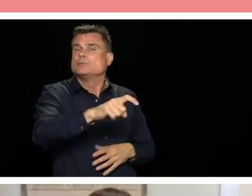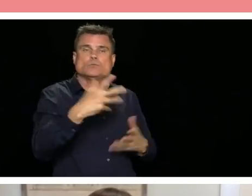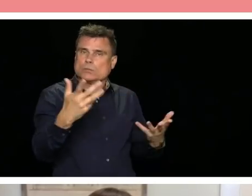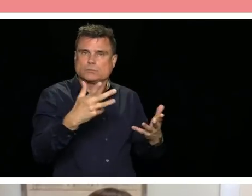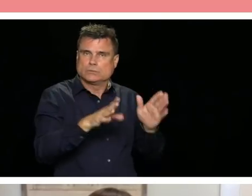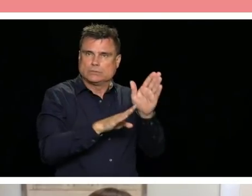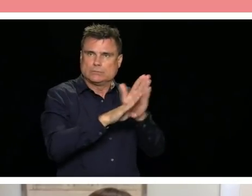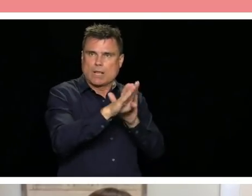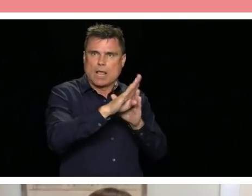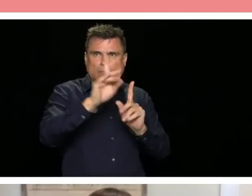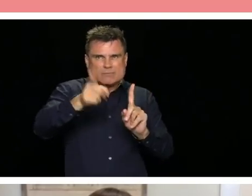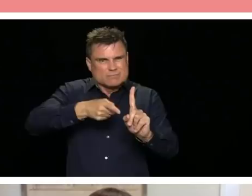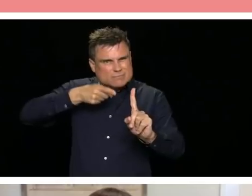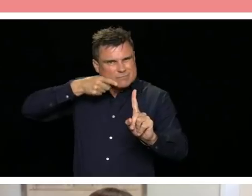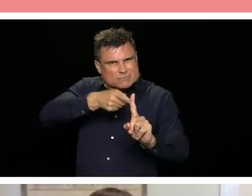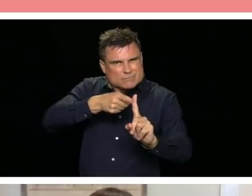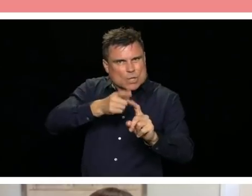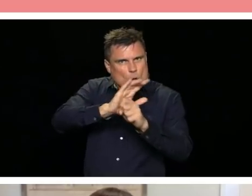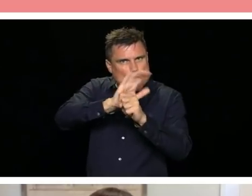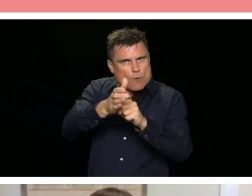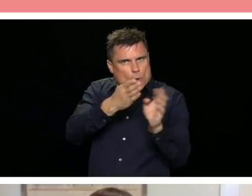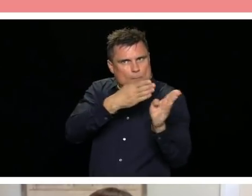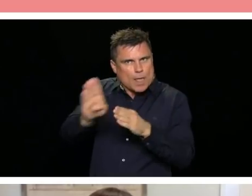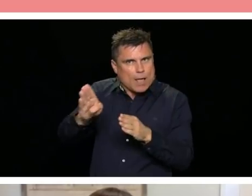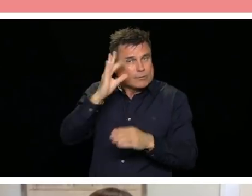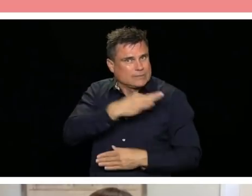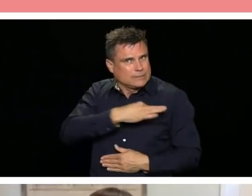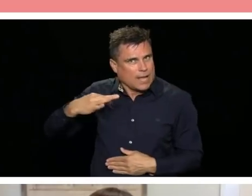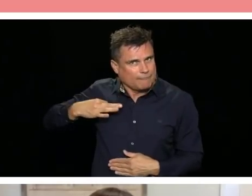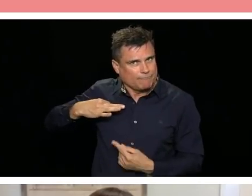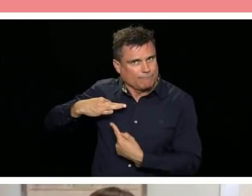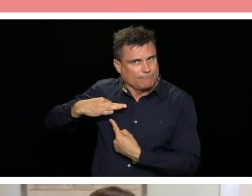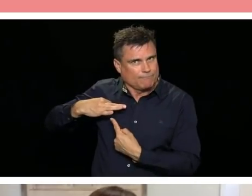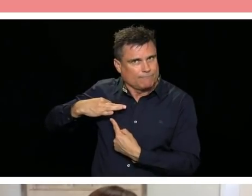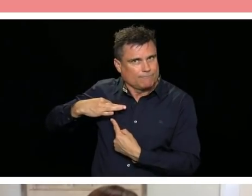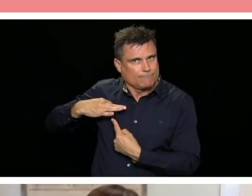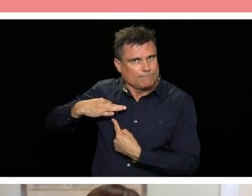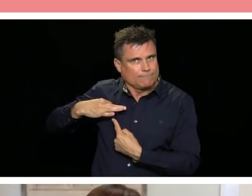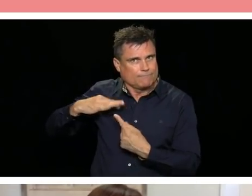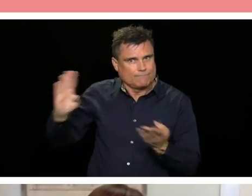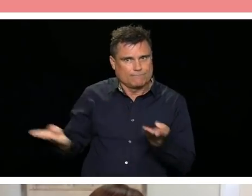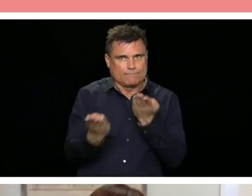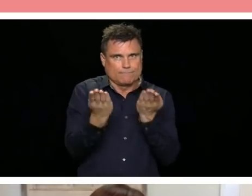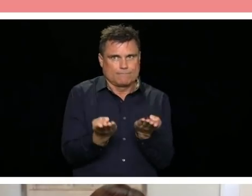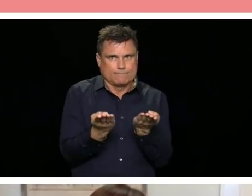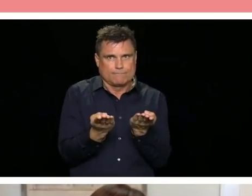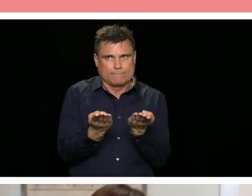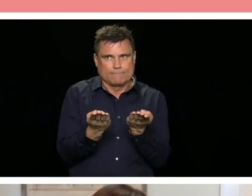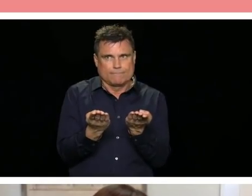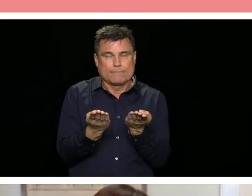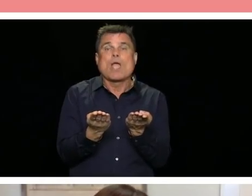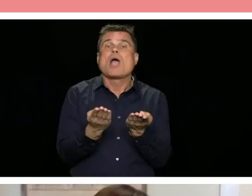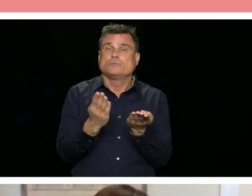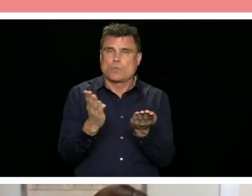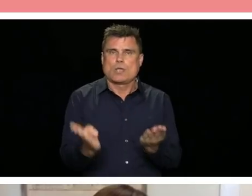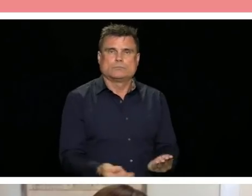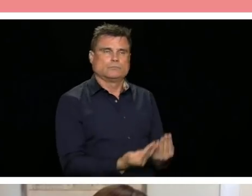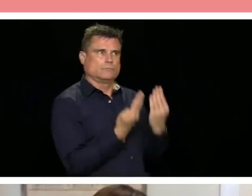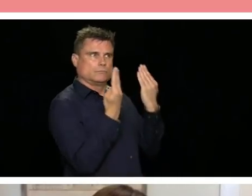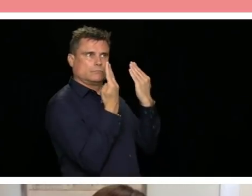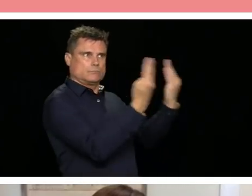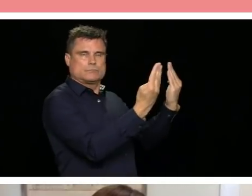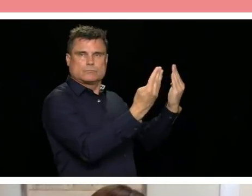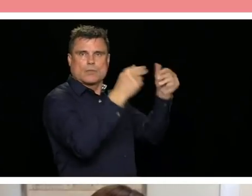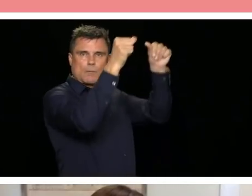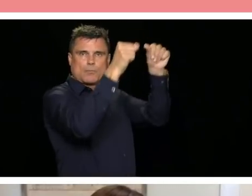for their employees, and for that plan to be posted so people can actually see whether it's safe to go to work and what are